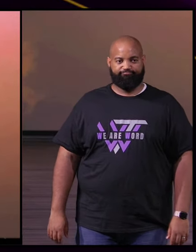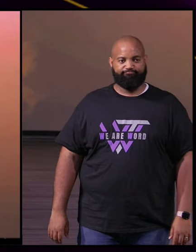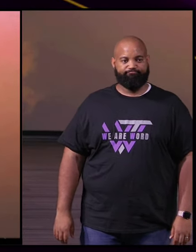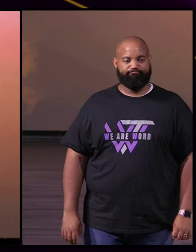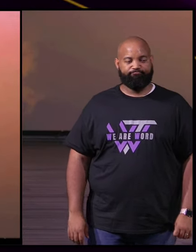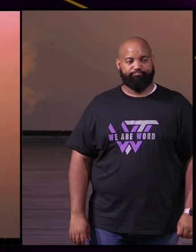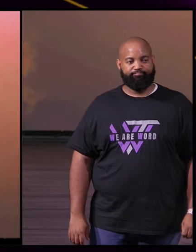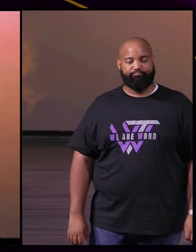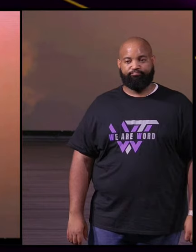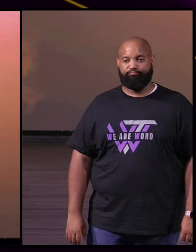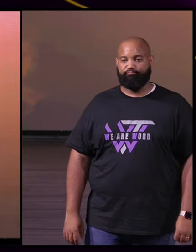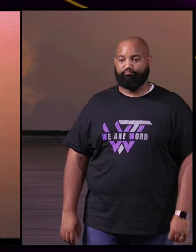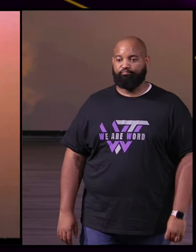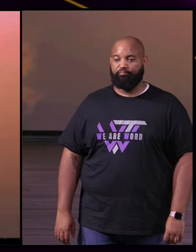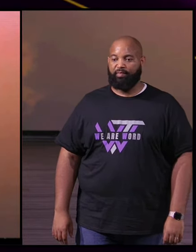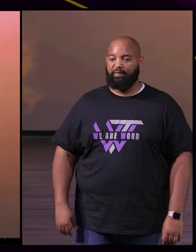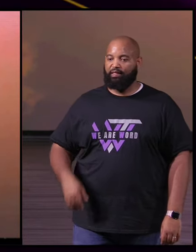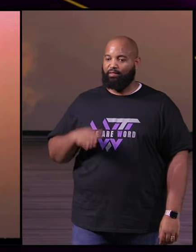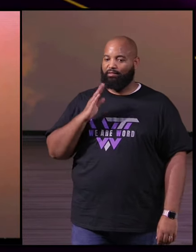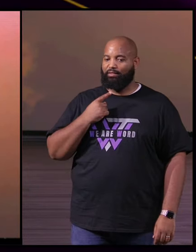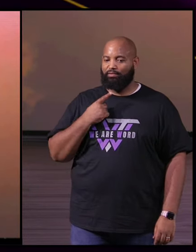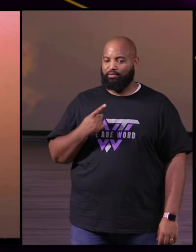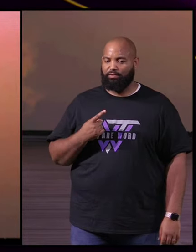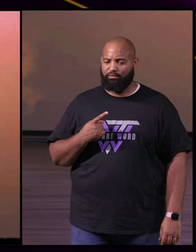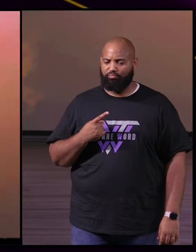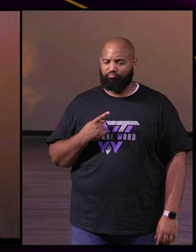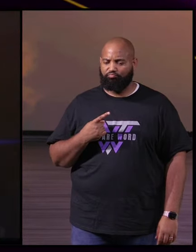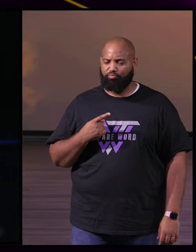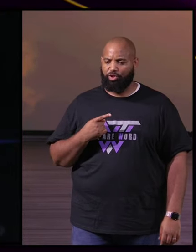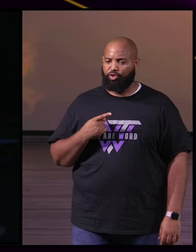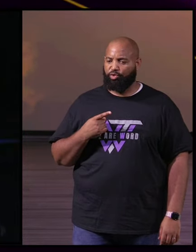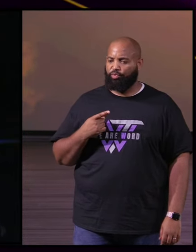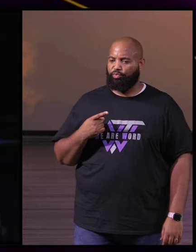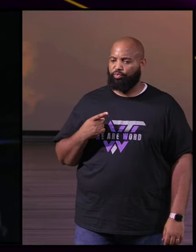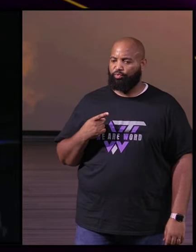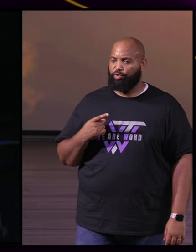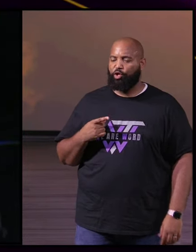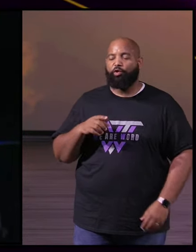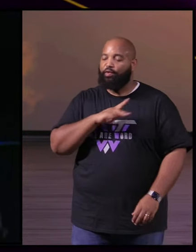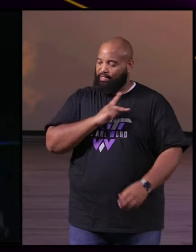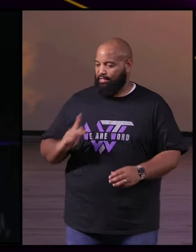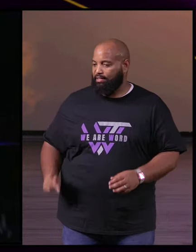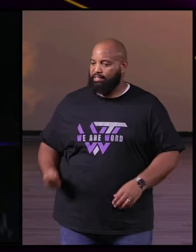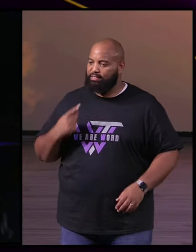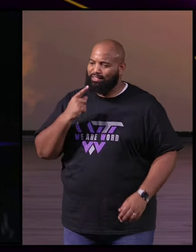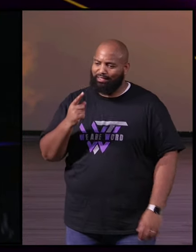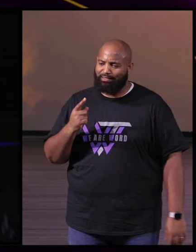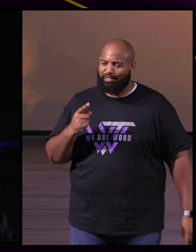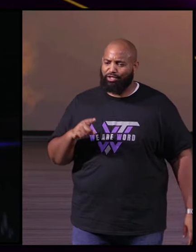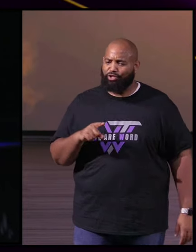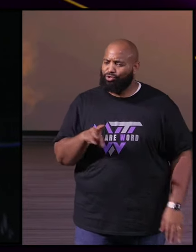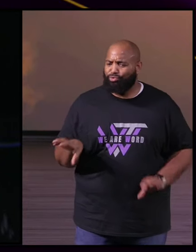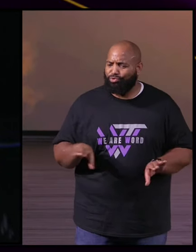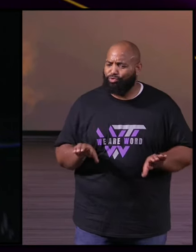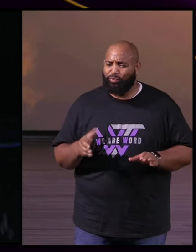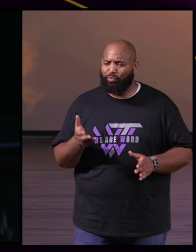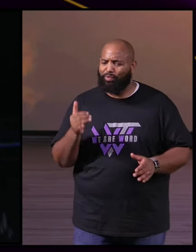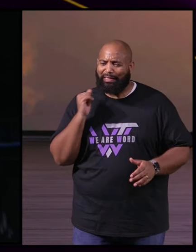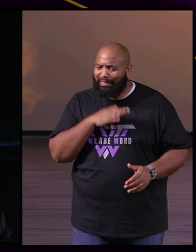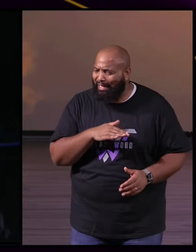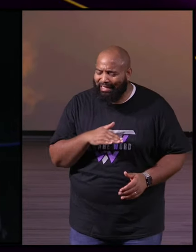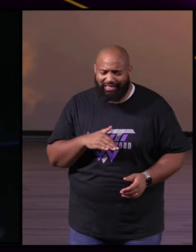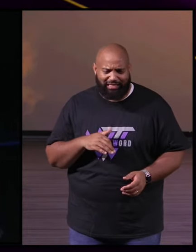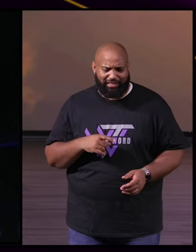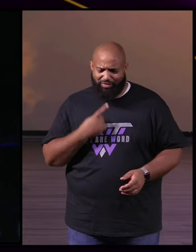He says, what have you done? Why'd you didn't tell me she was your wife? Why do you say she is